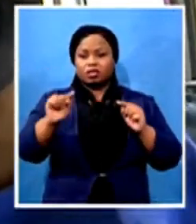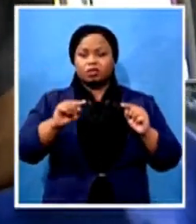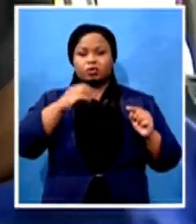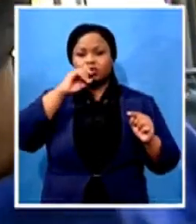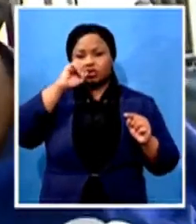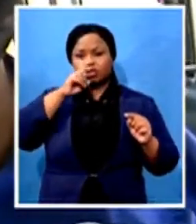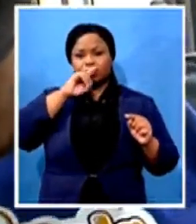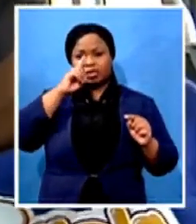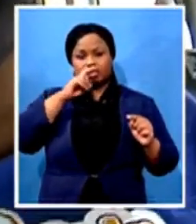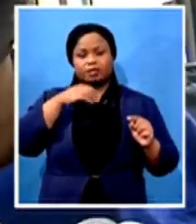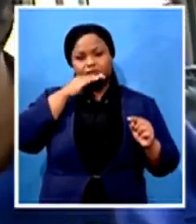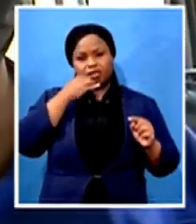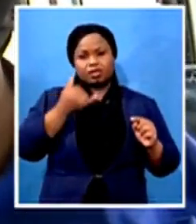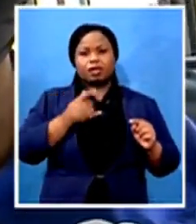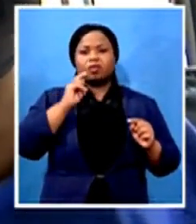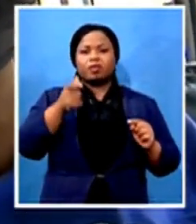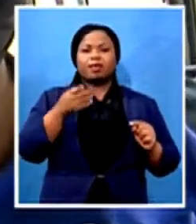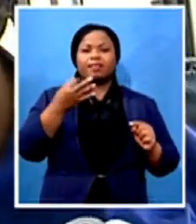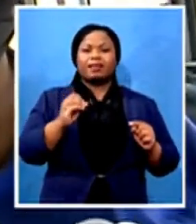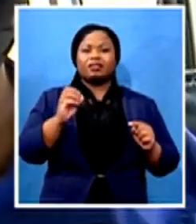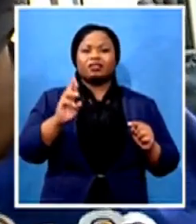a hike of about